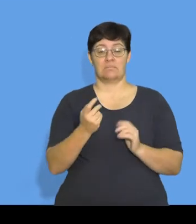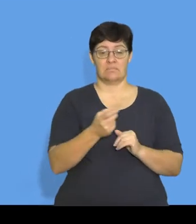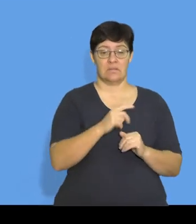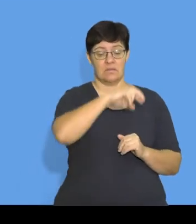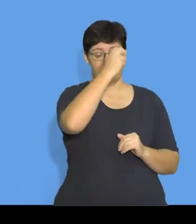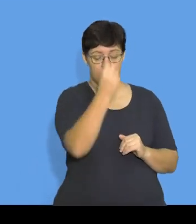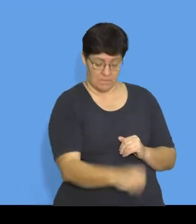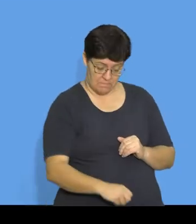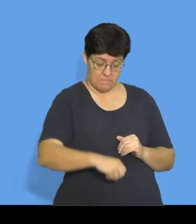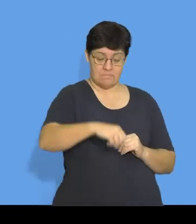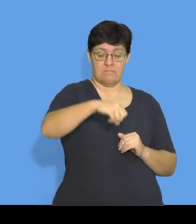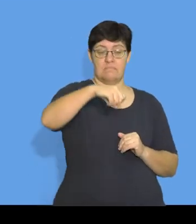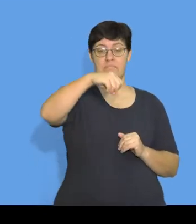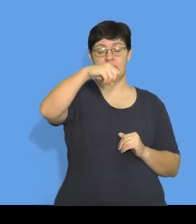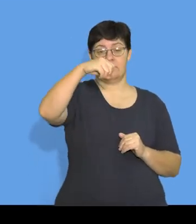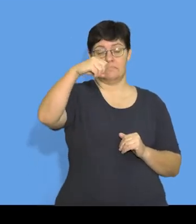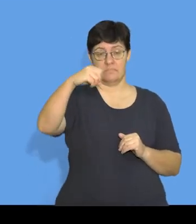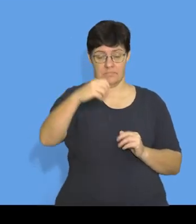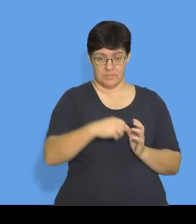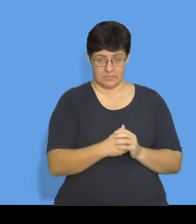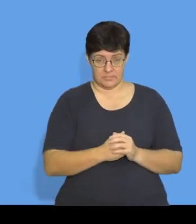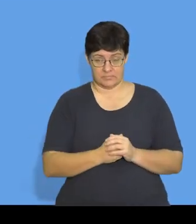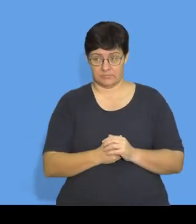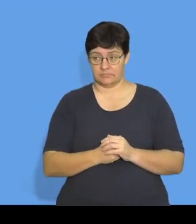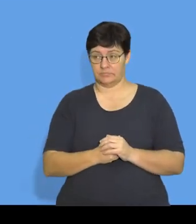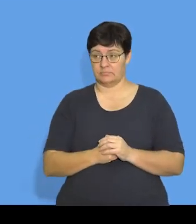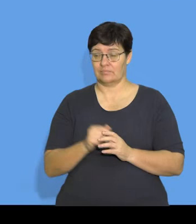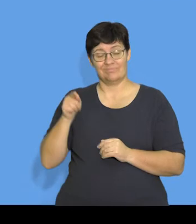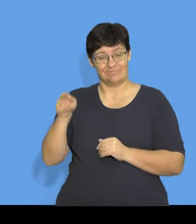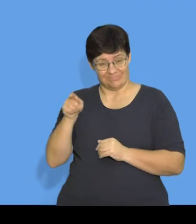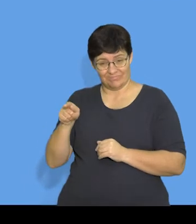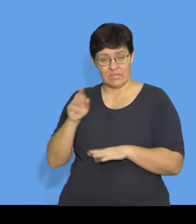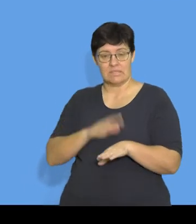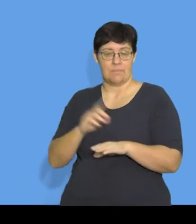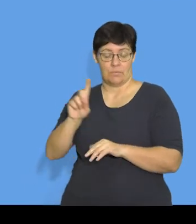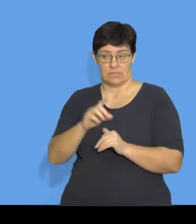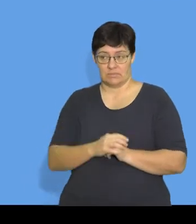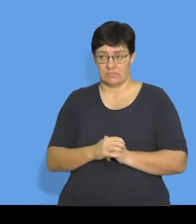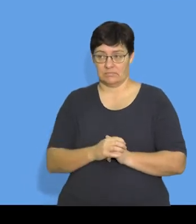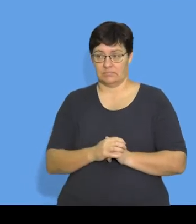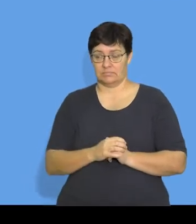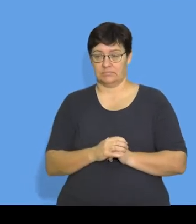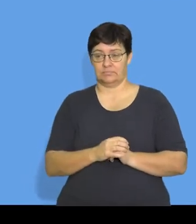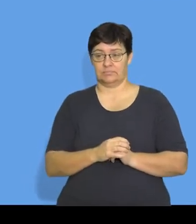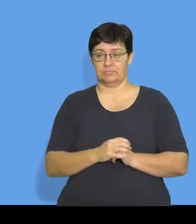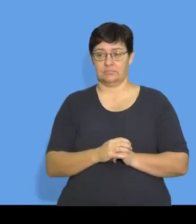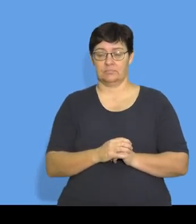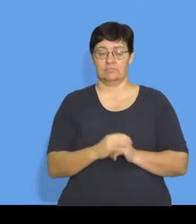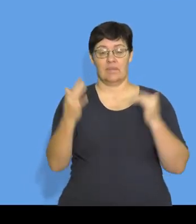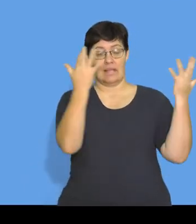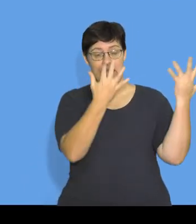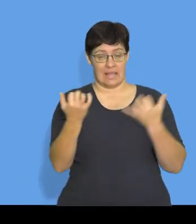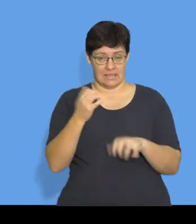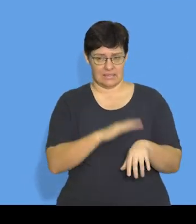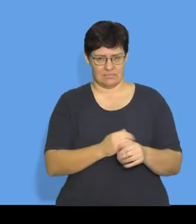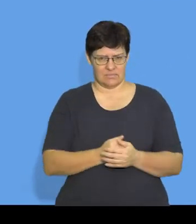first bounce. They want to know what that time is. Now they've said to me, calculate. I don't